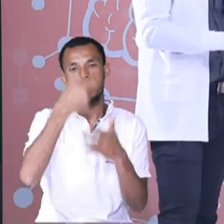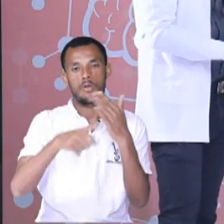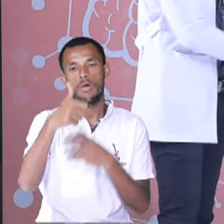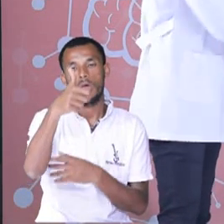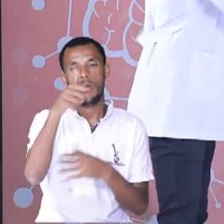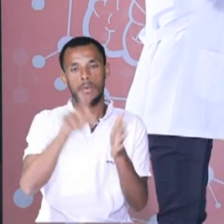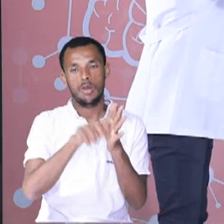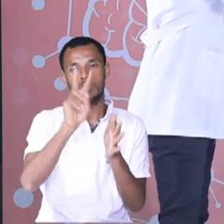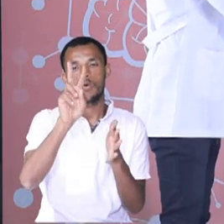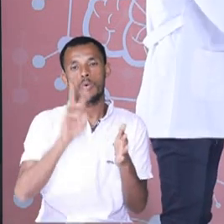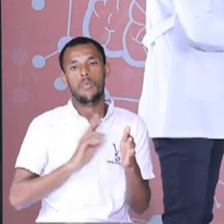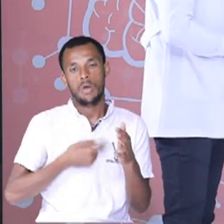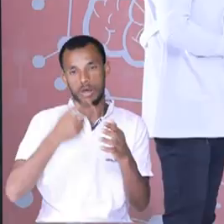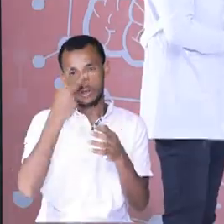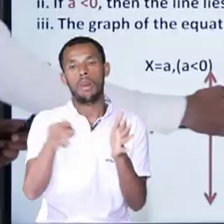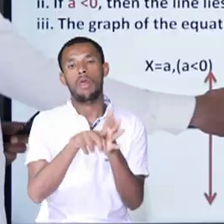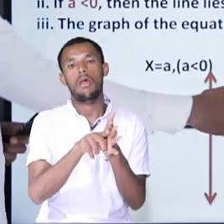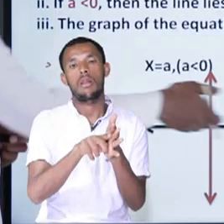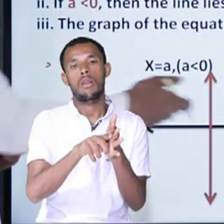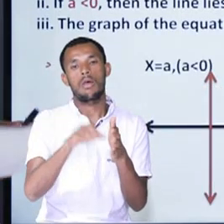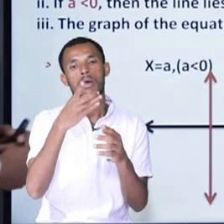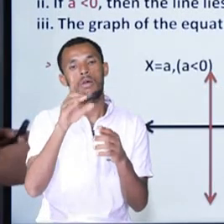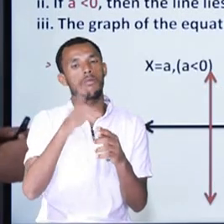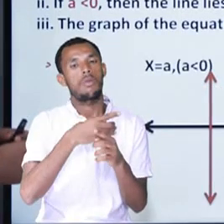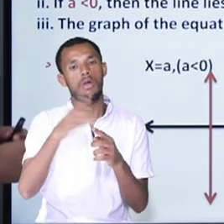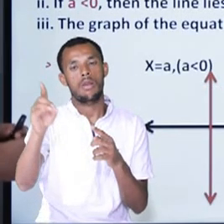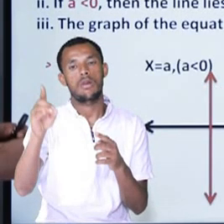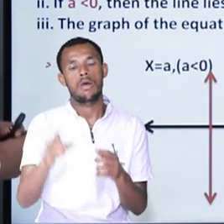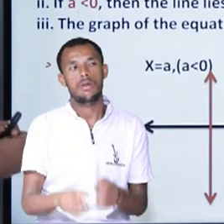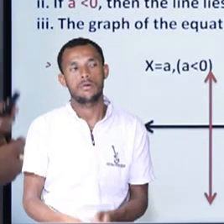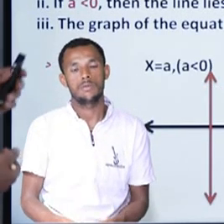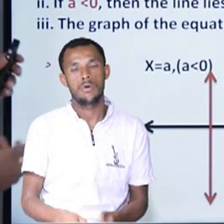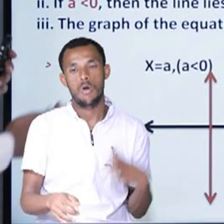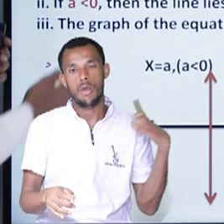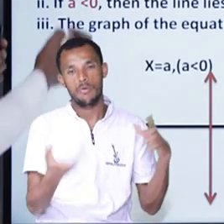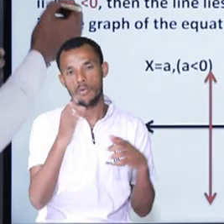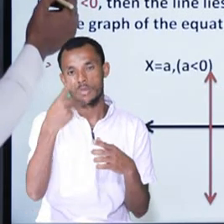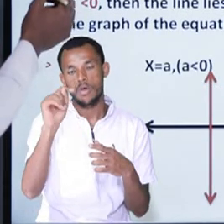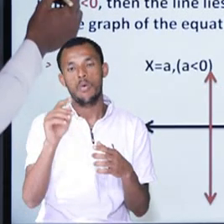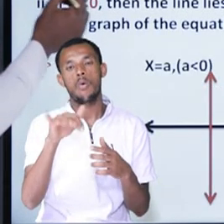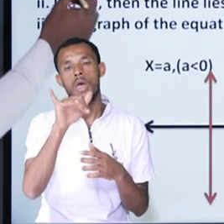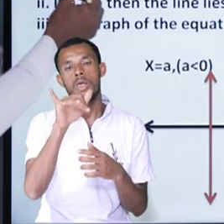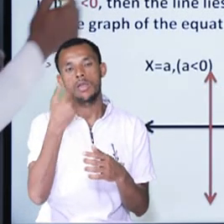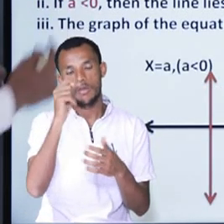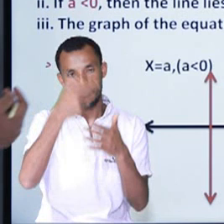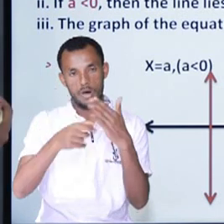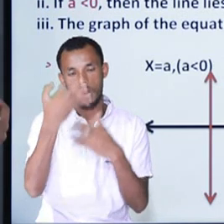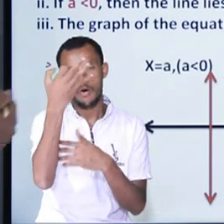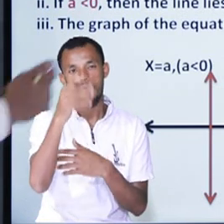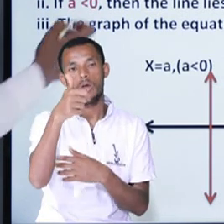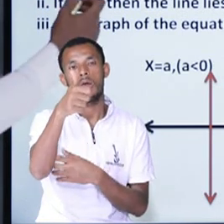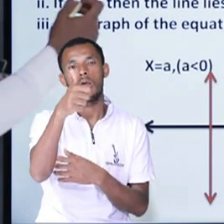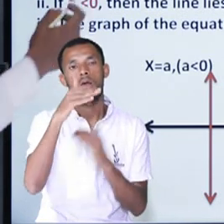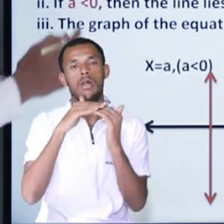is minus 2, we go to 2 to the left of the y-axis. So the value of, if the value of